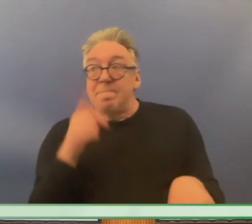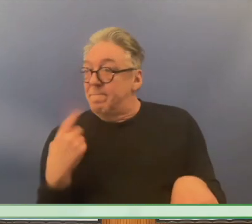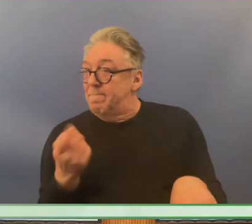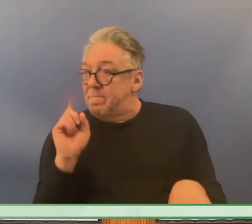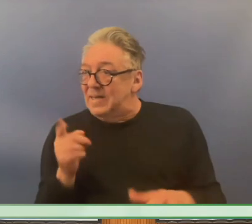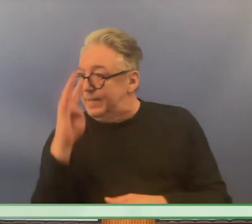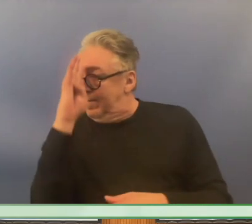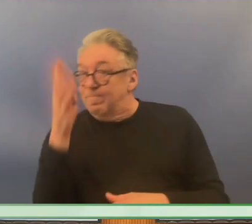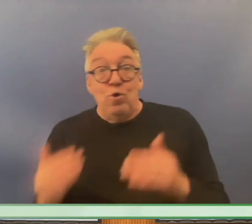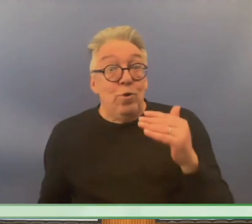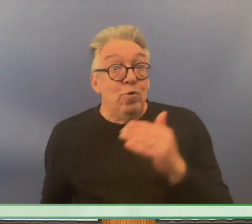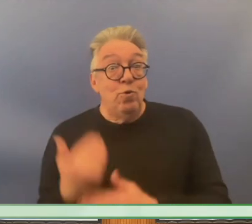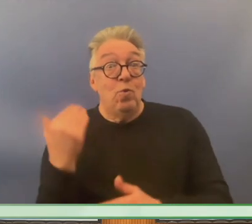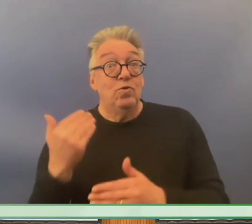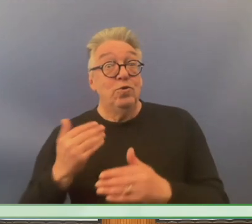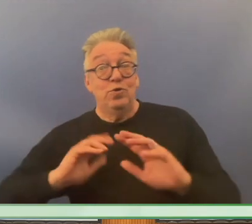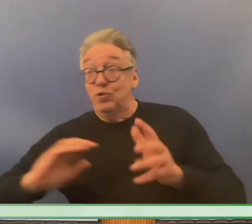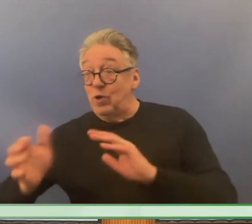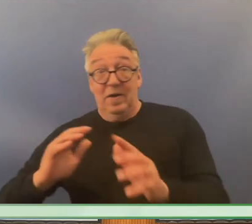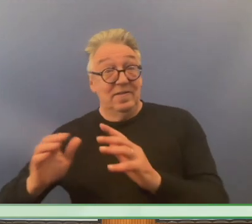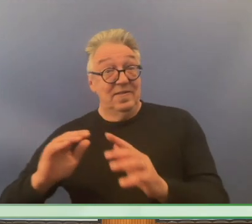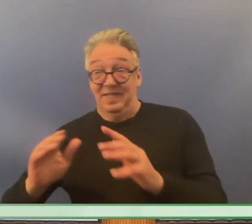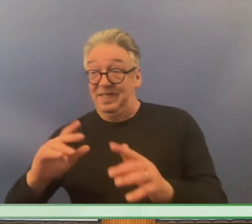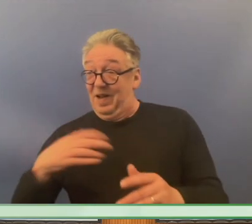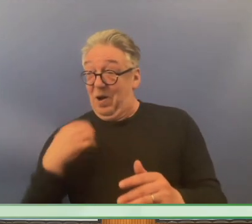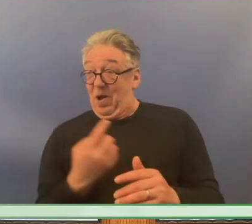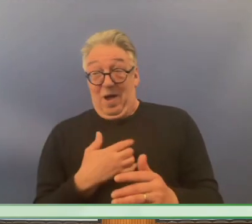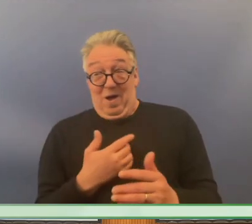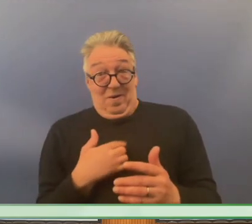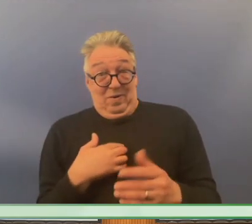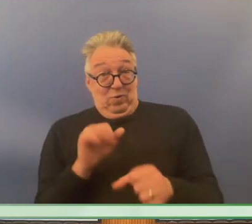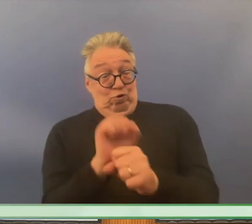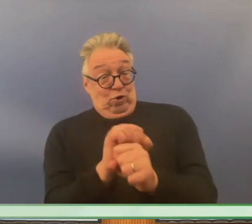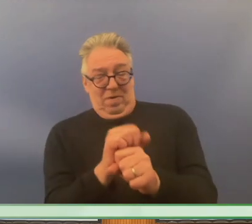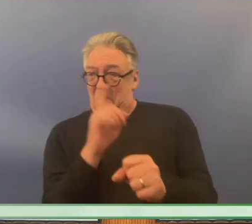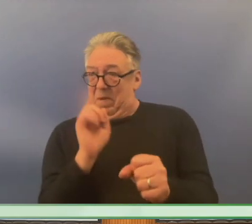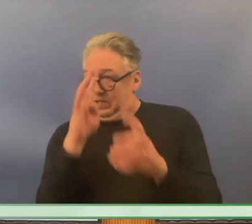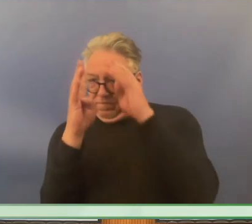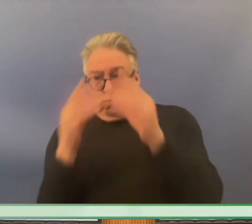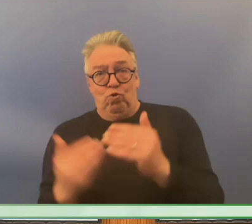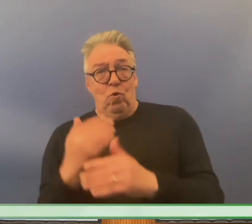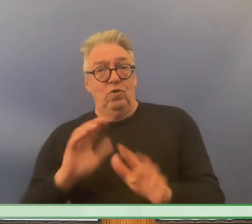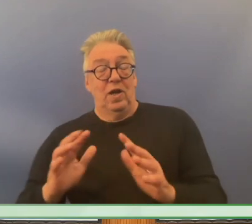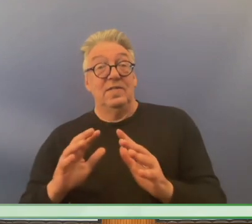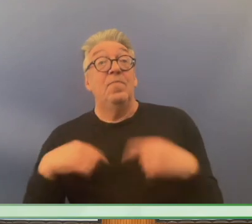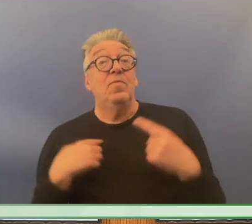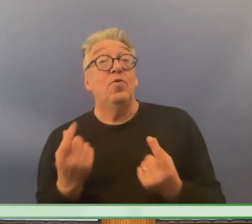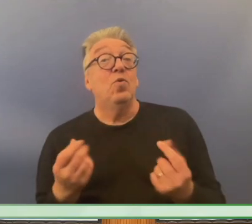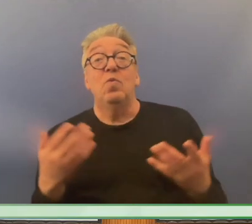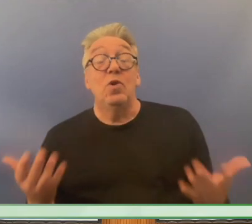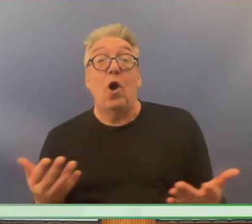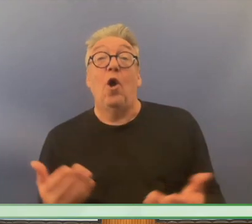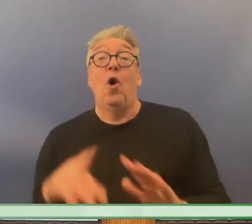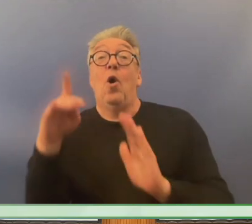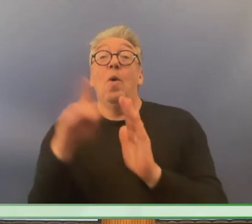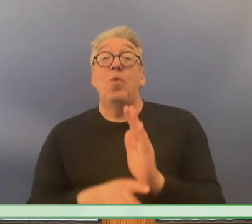for our purposes. And what we do is software development, web design,